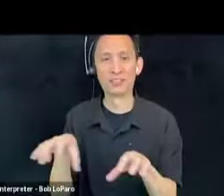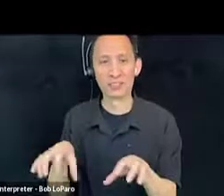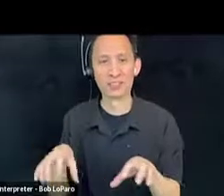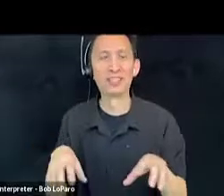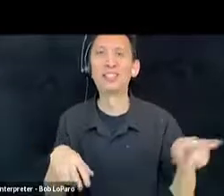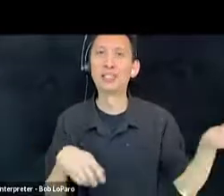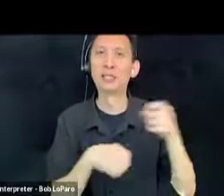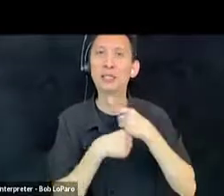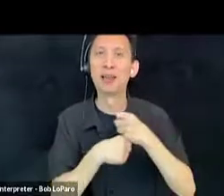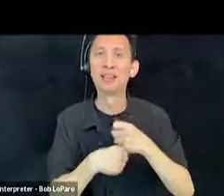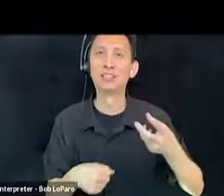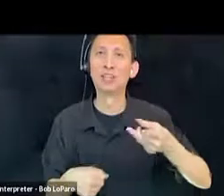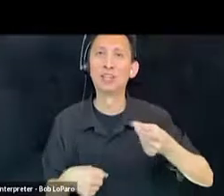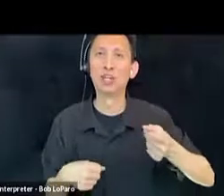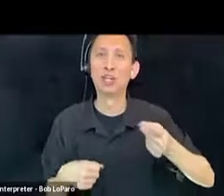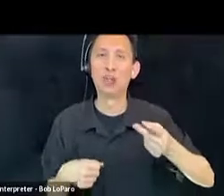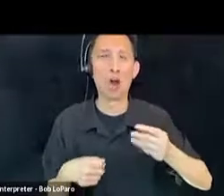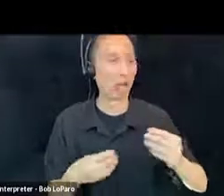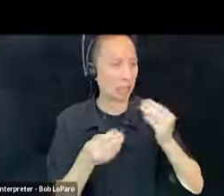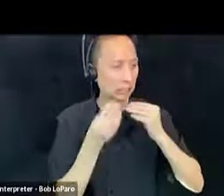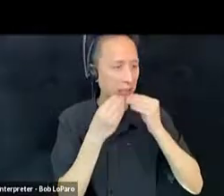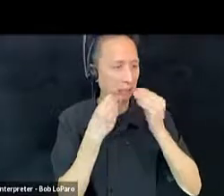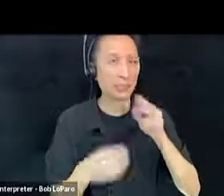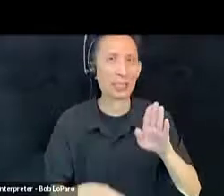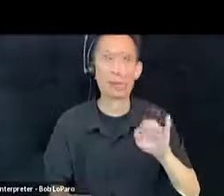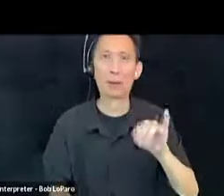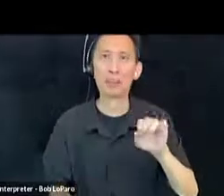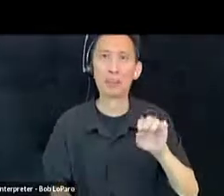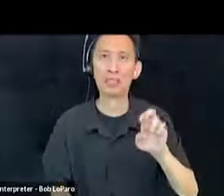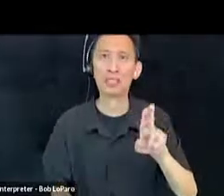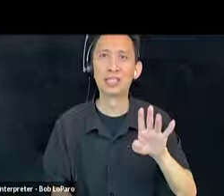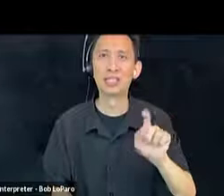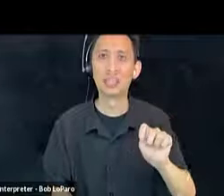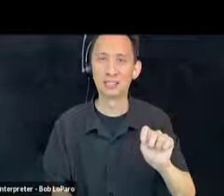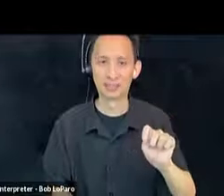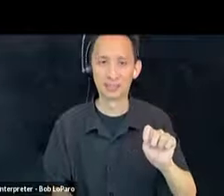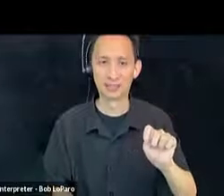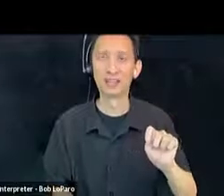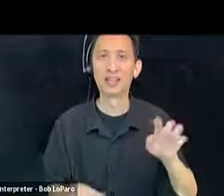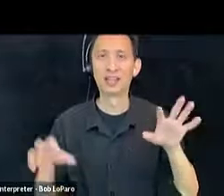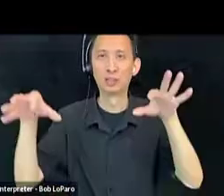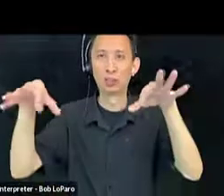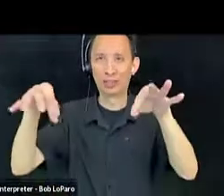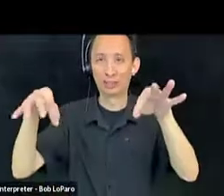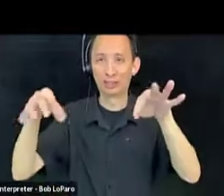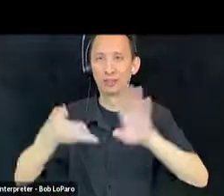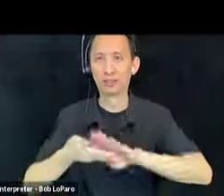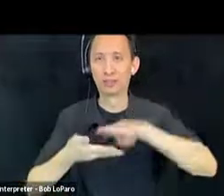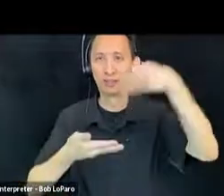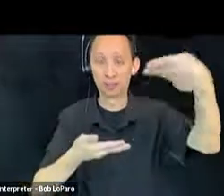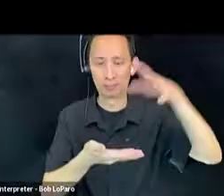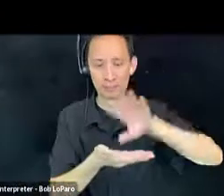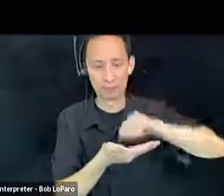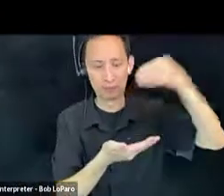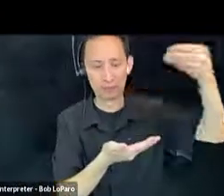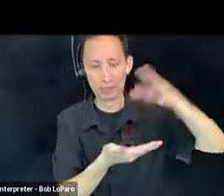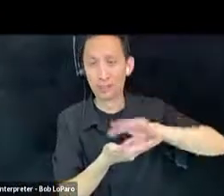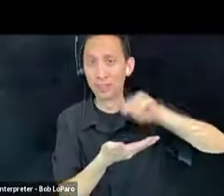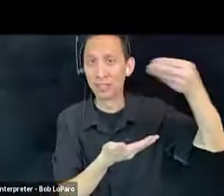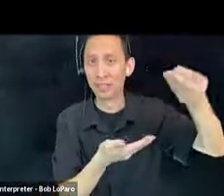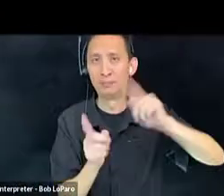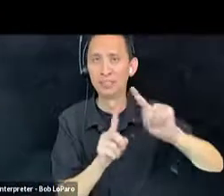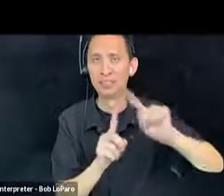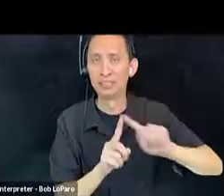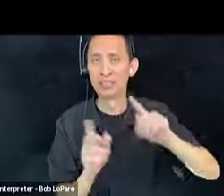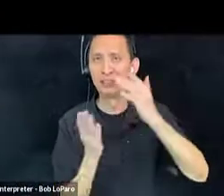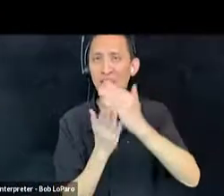biscuits. And so that's a, um, the ring version. So he can just flip through the steps. But again, when we look at that broad idea of calendar